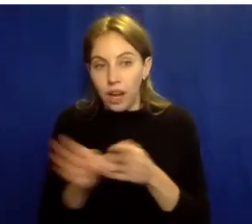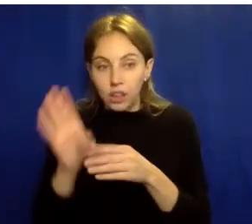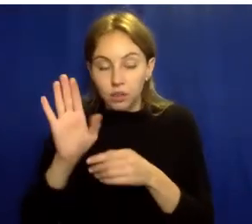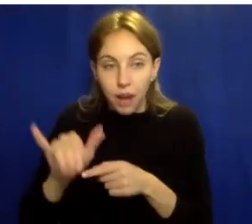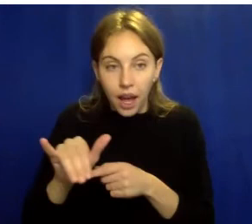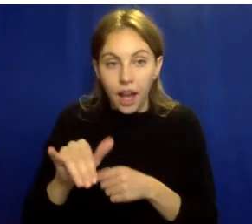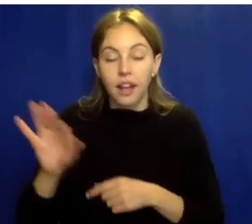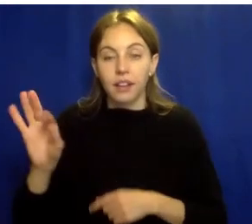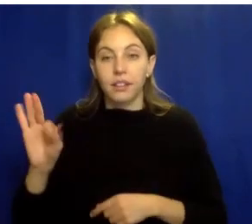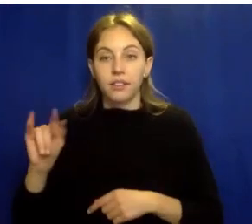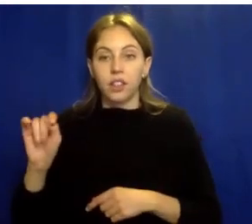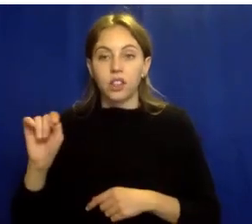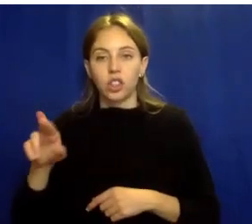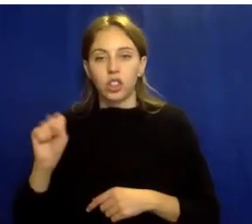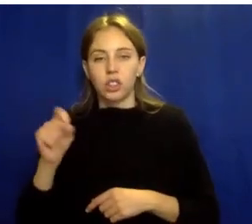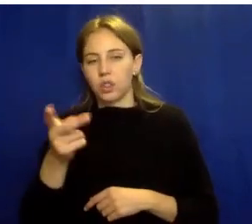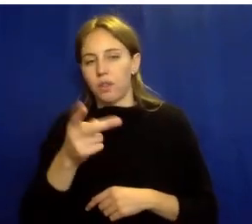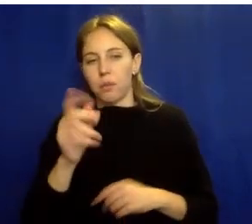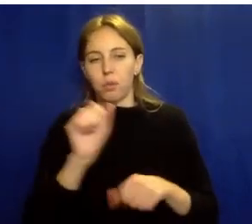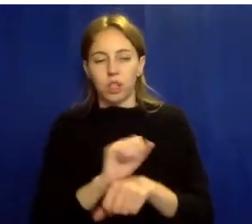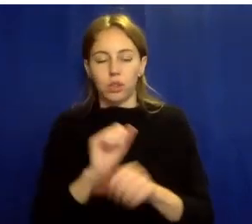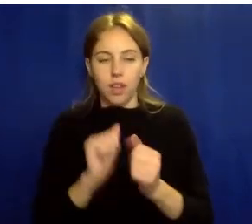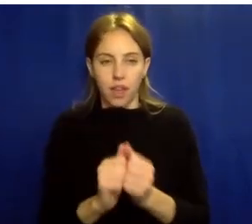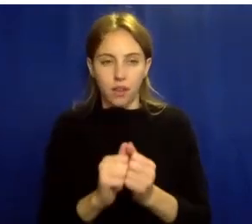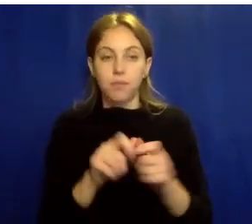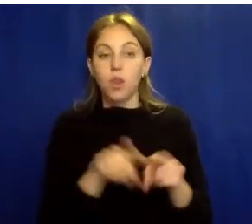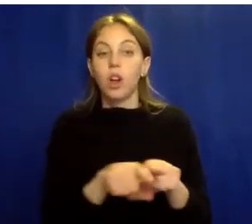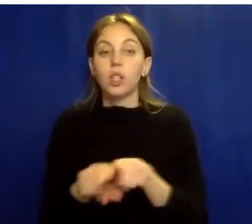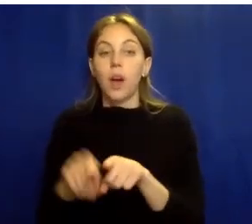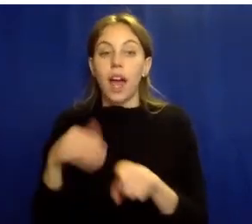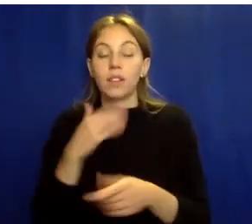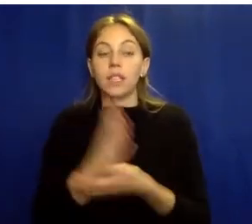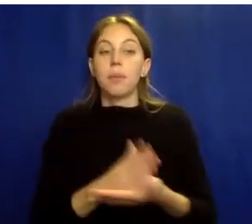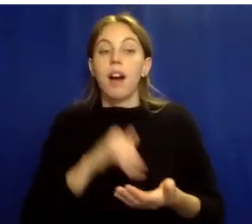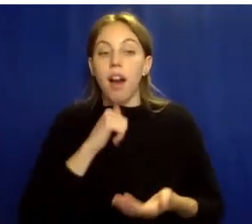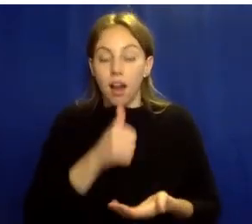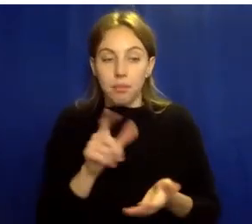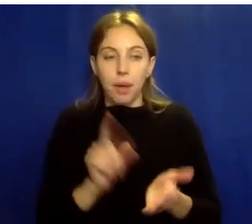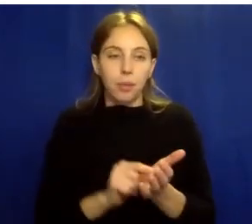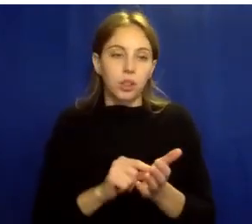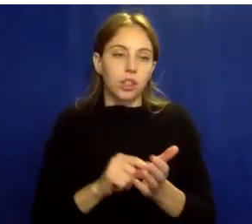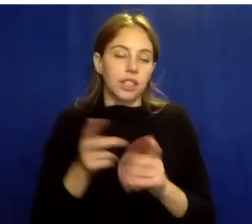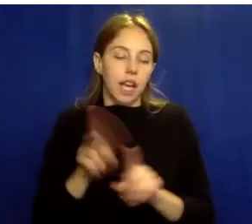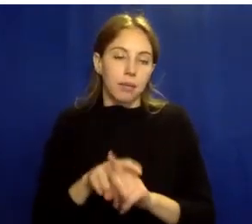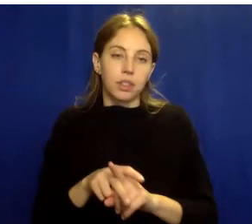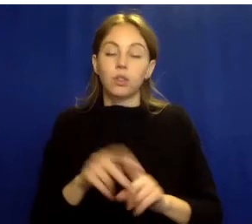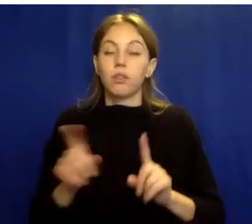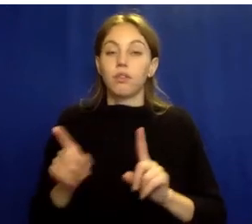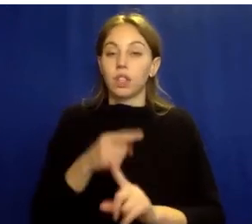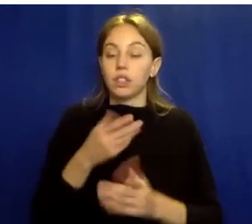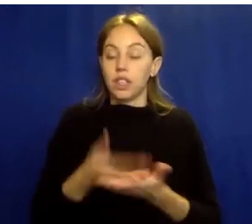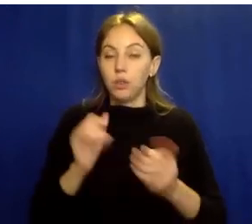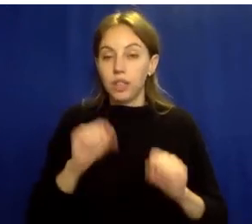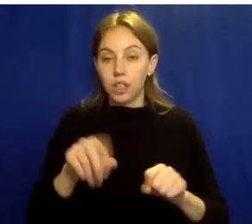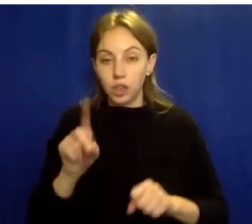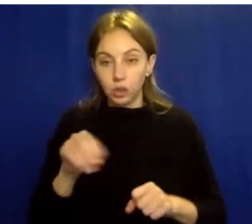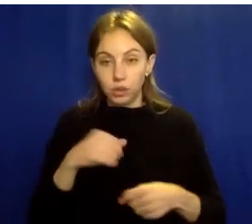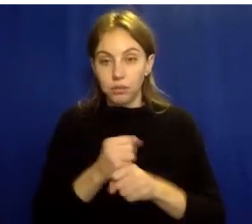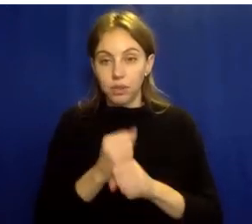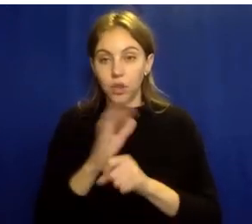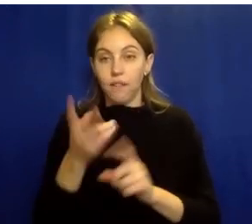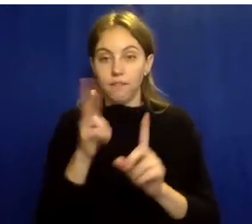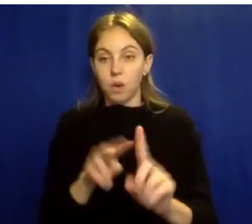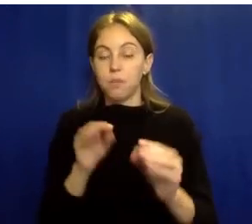work together. You also have unpublished assignments. So the first thing that you can do to make your view a little bit